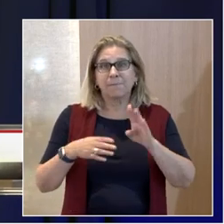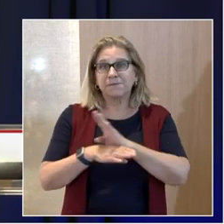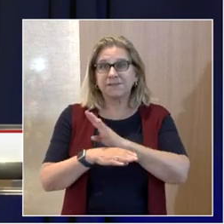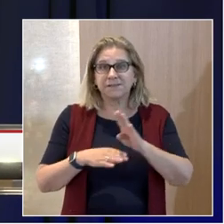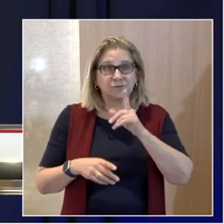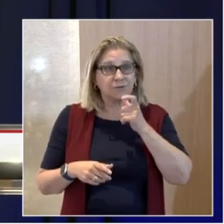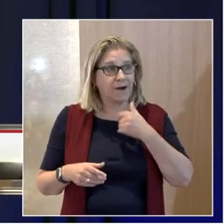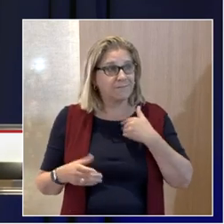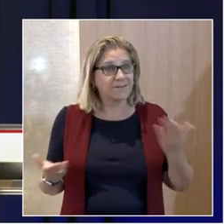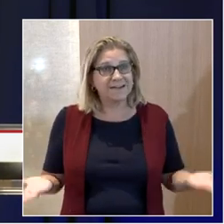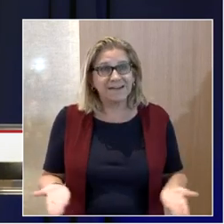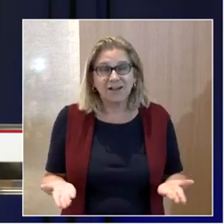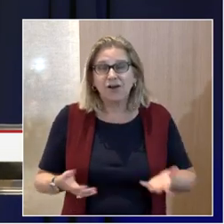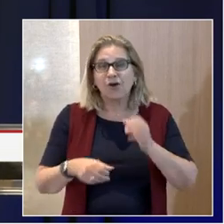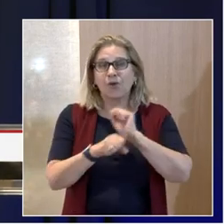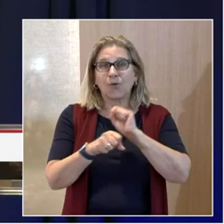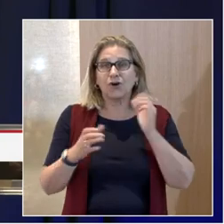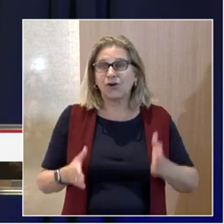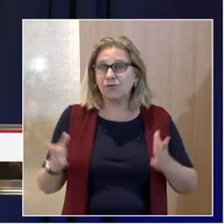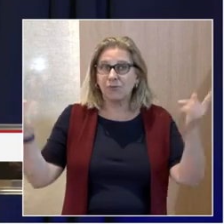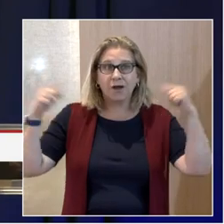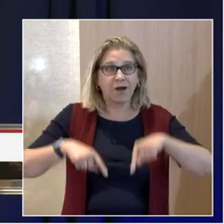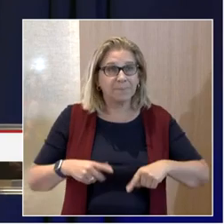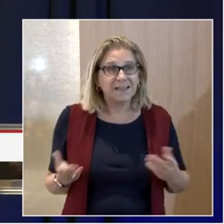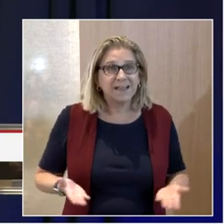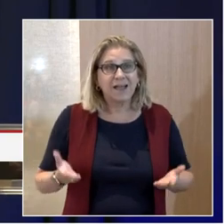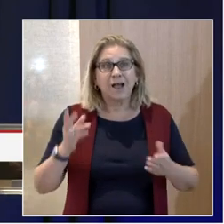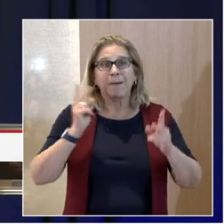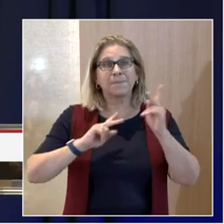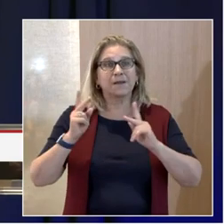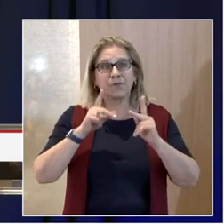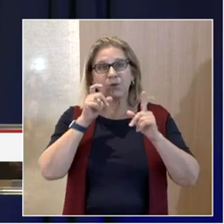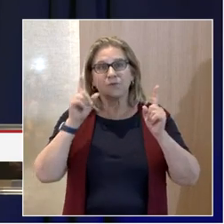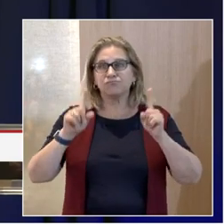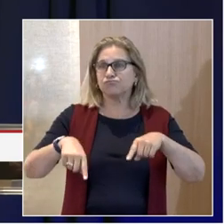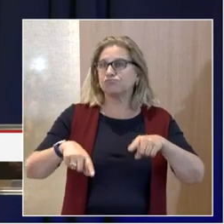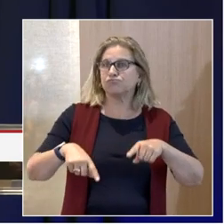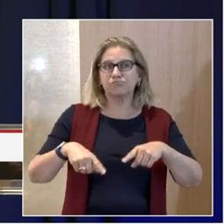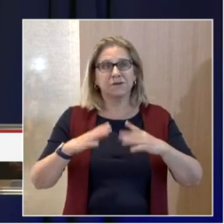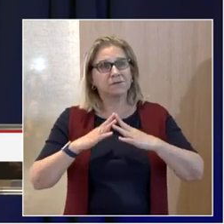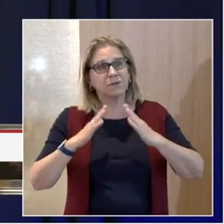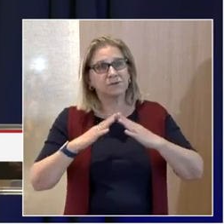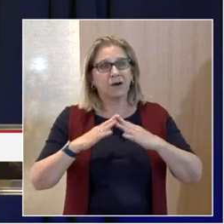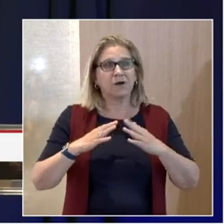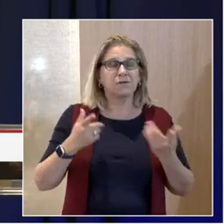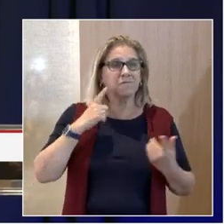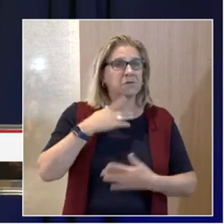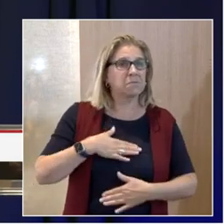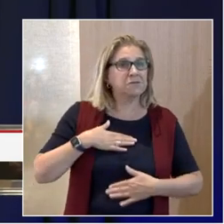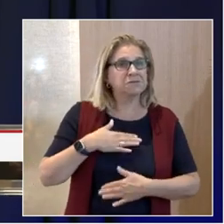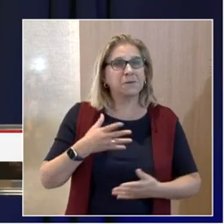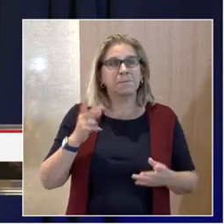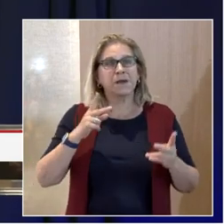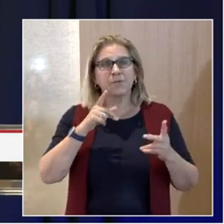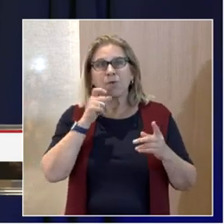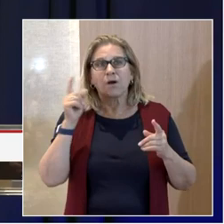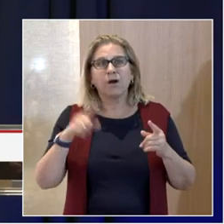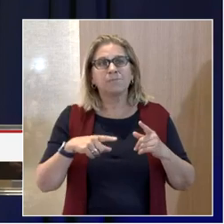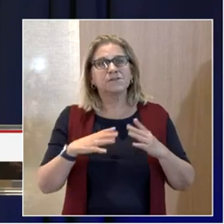workers who are employed there, the people who come through there for entertainment, the people who look at downtown and say, hey, I want to be